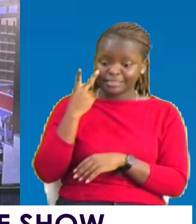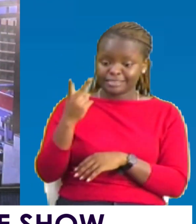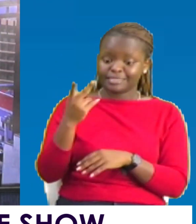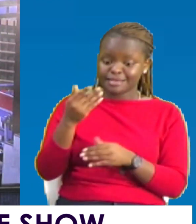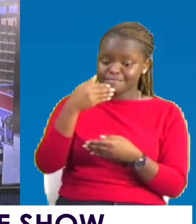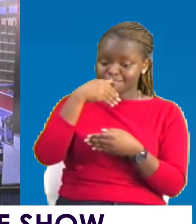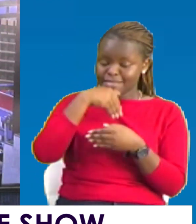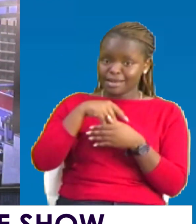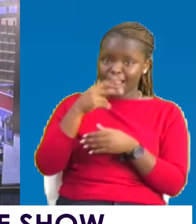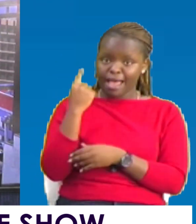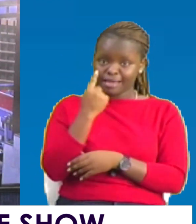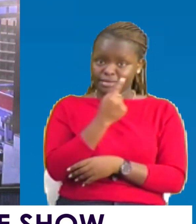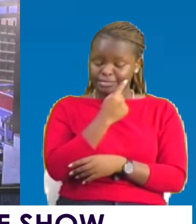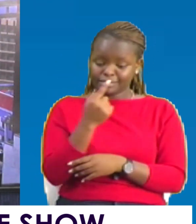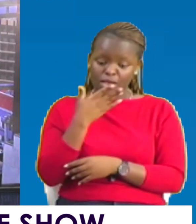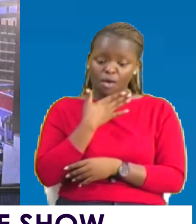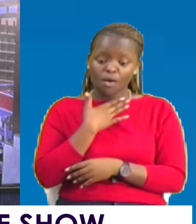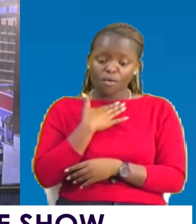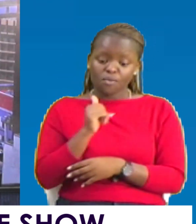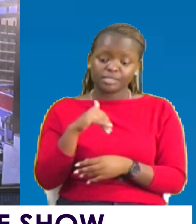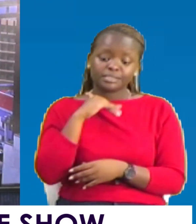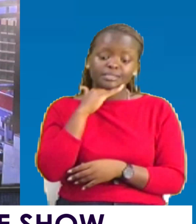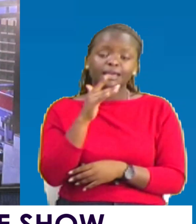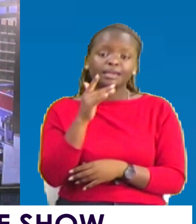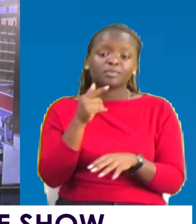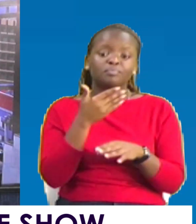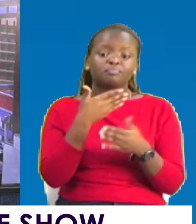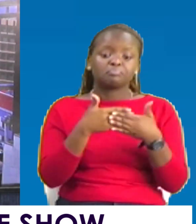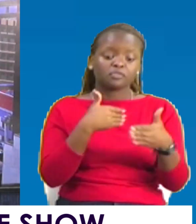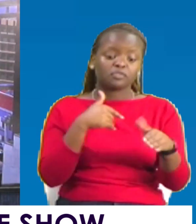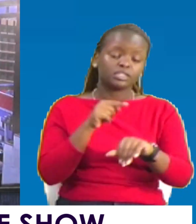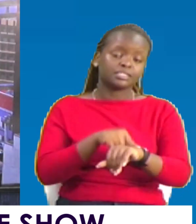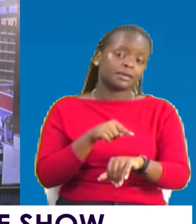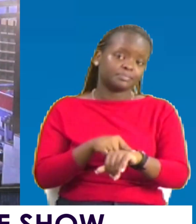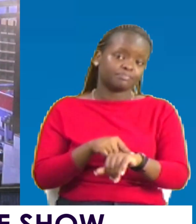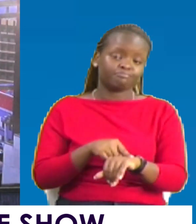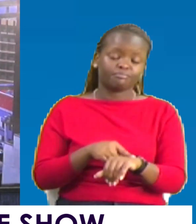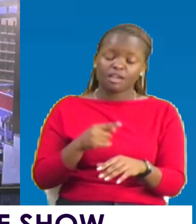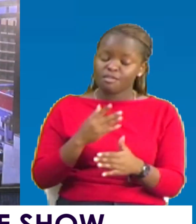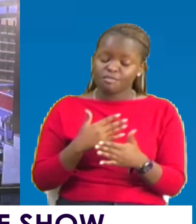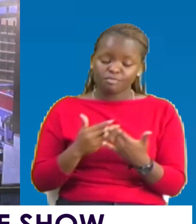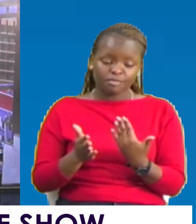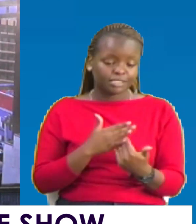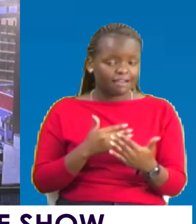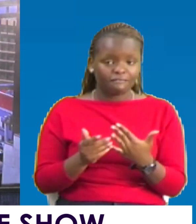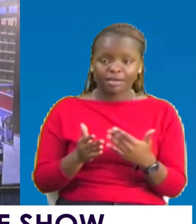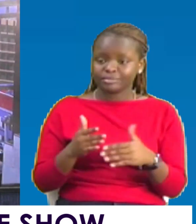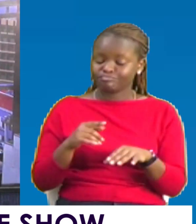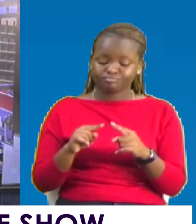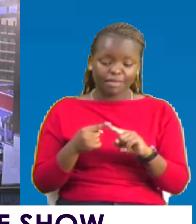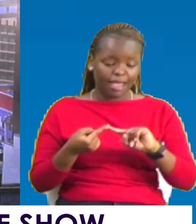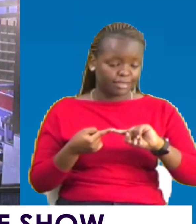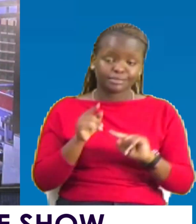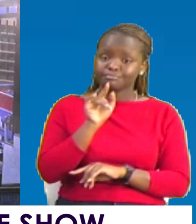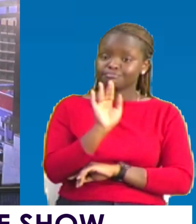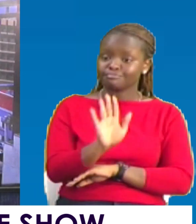inner eyes. And I don't want this to die before its time. Whatever your scar, rise up now. It is too early for